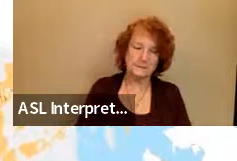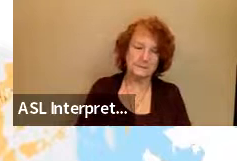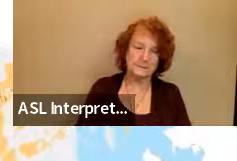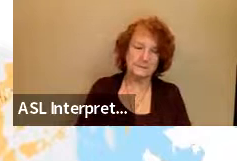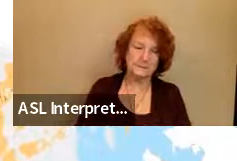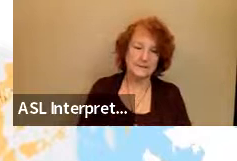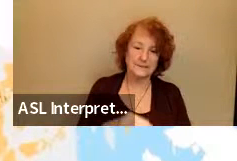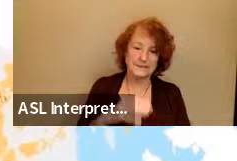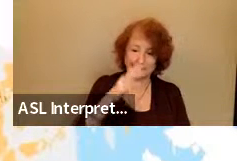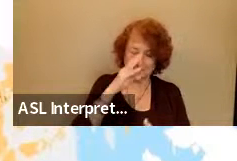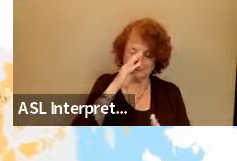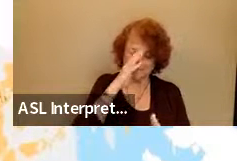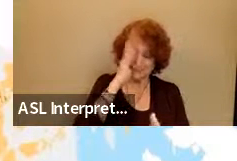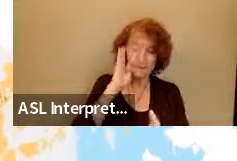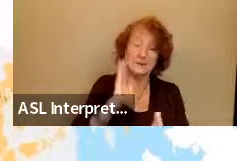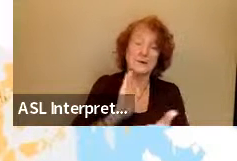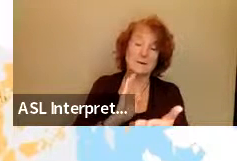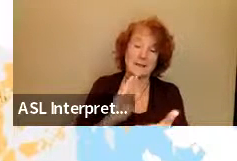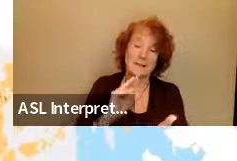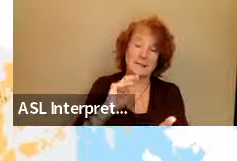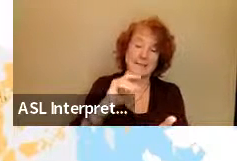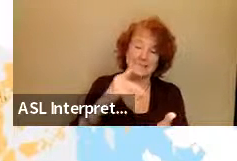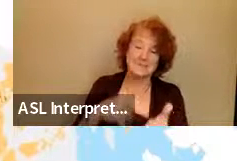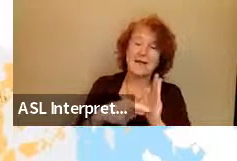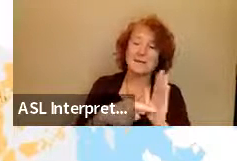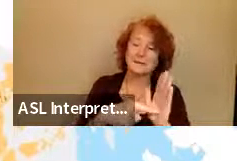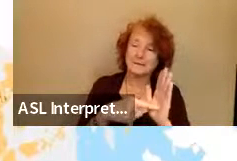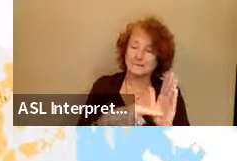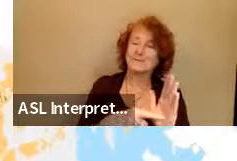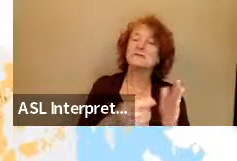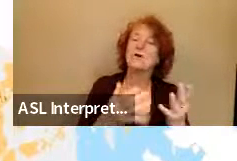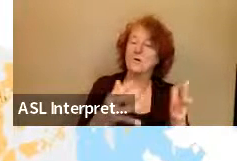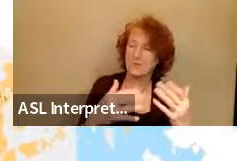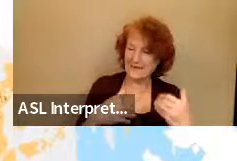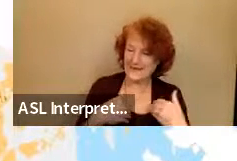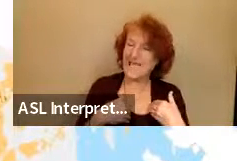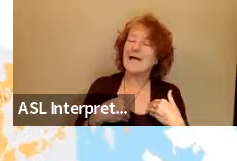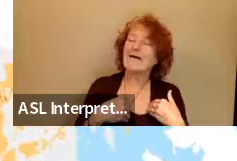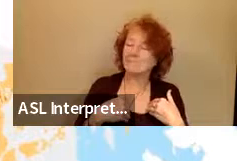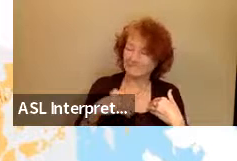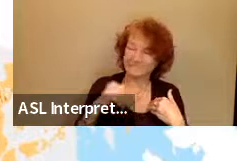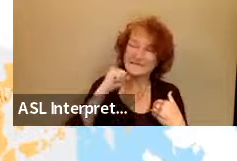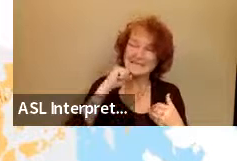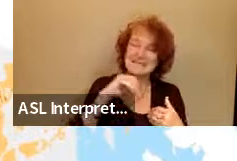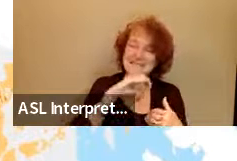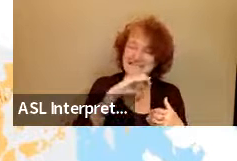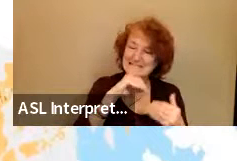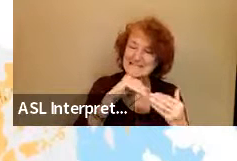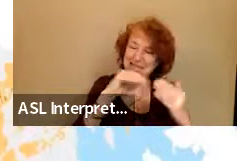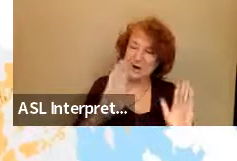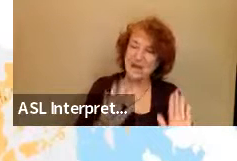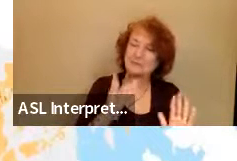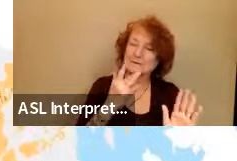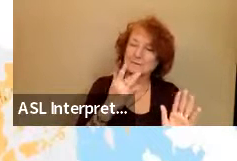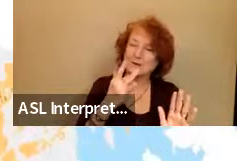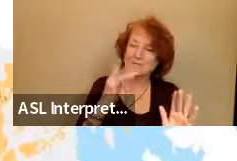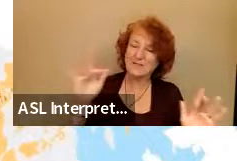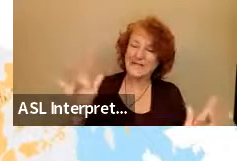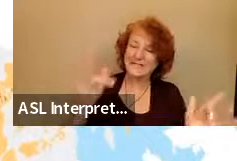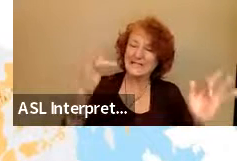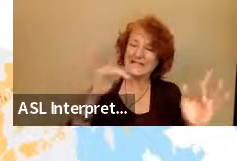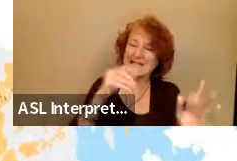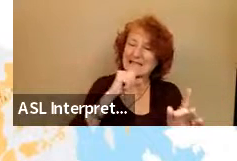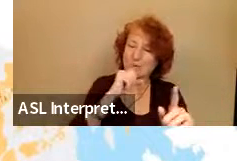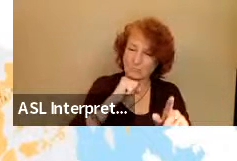So this map shows which zoning districts have an existing senior housing preference today, shown here in a light orange color. Through the